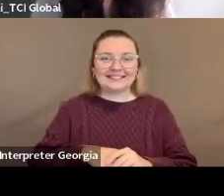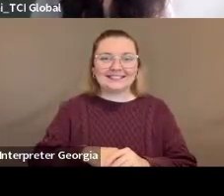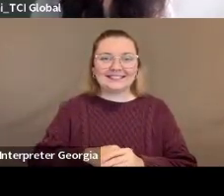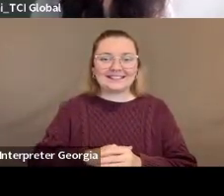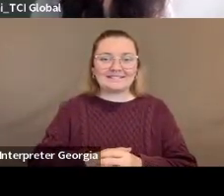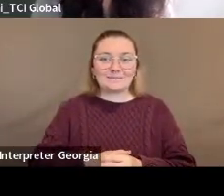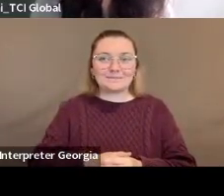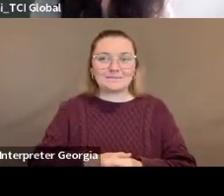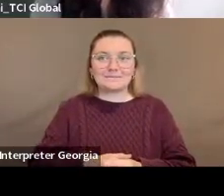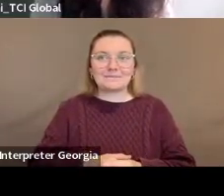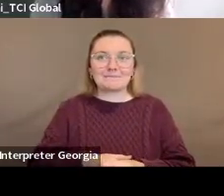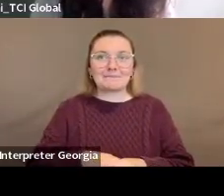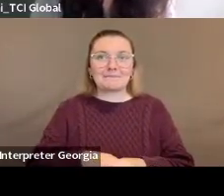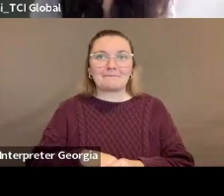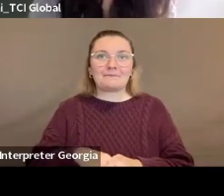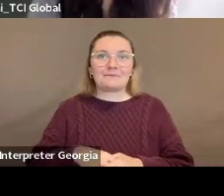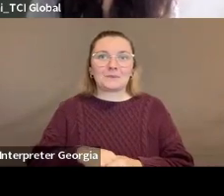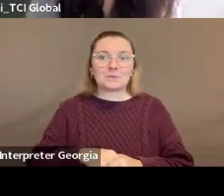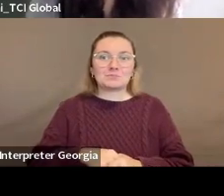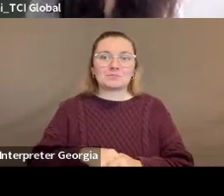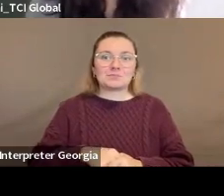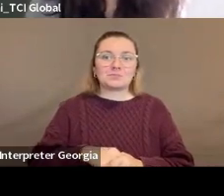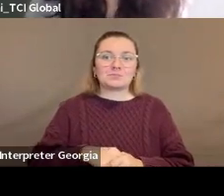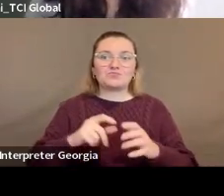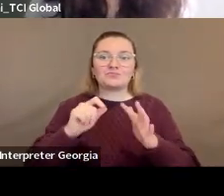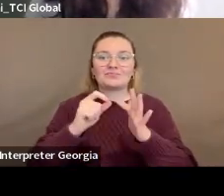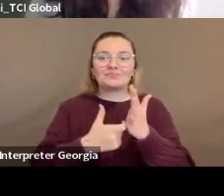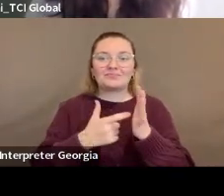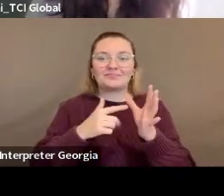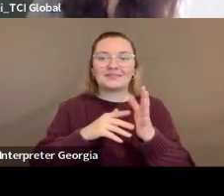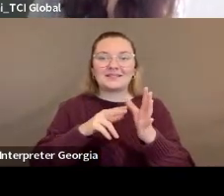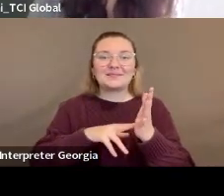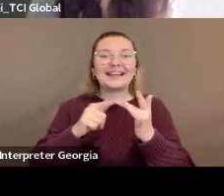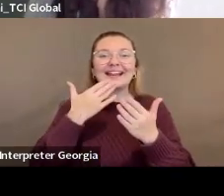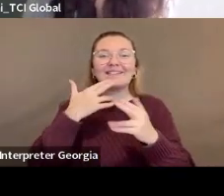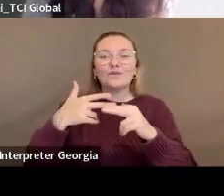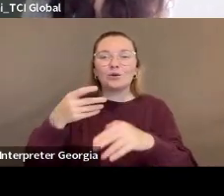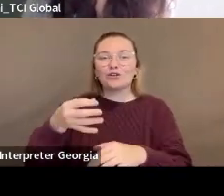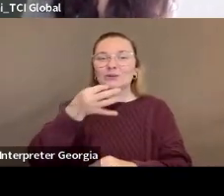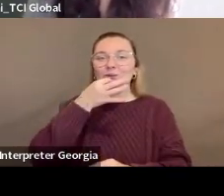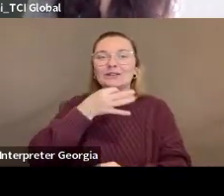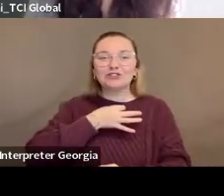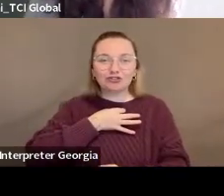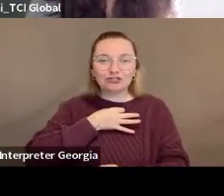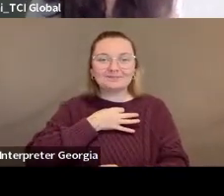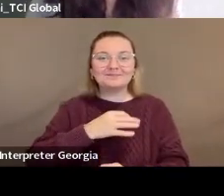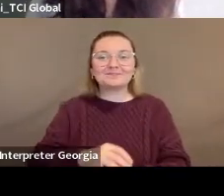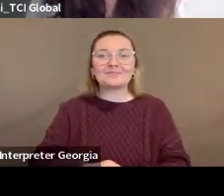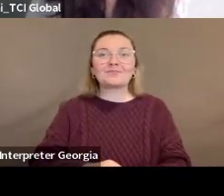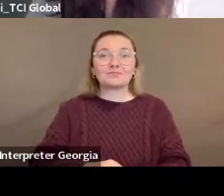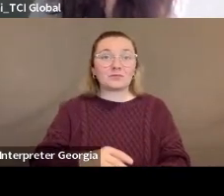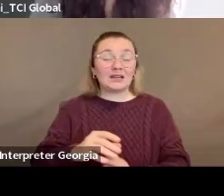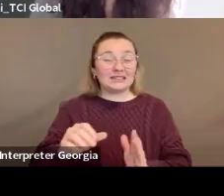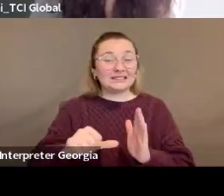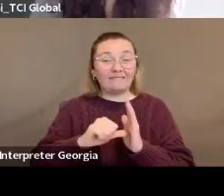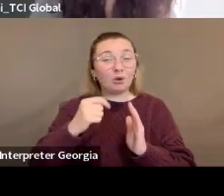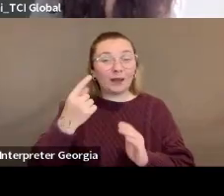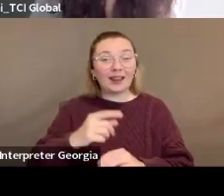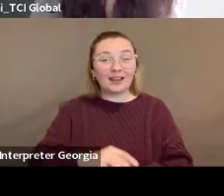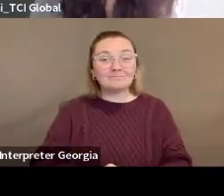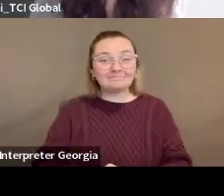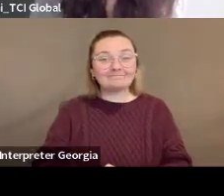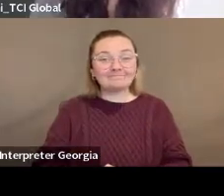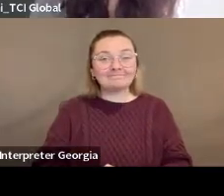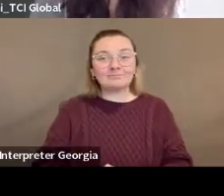Thank you for the Pranami. question. It's a tough one,